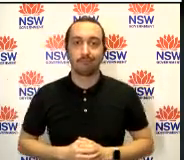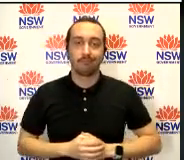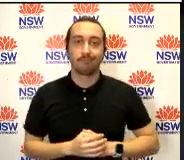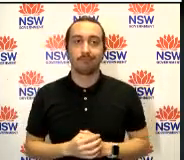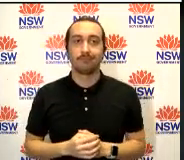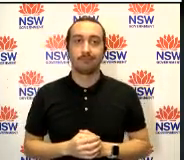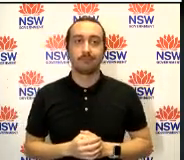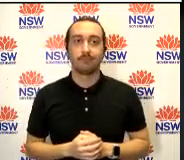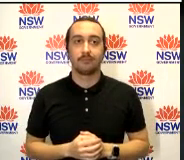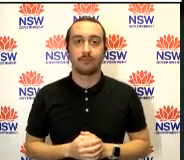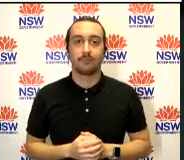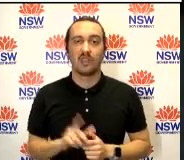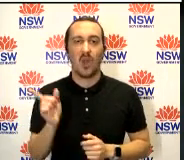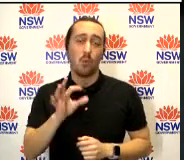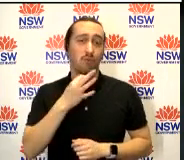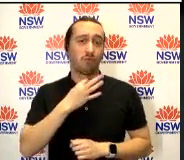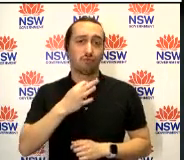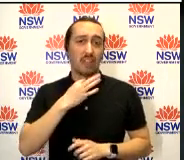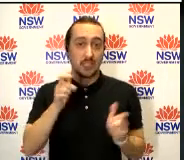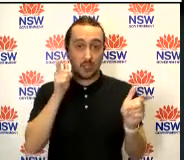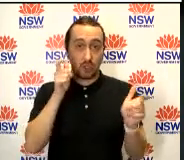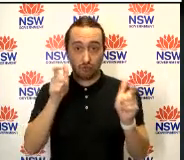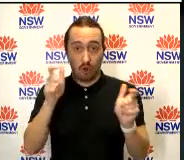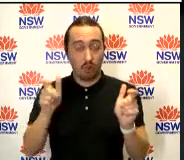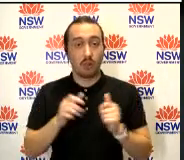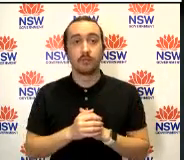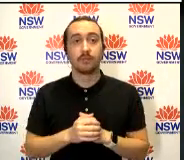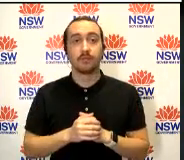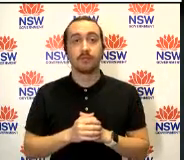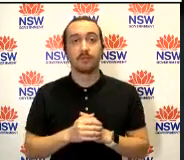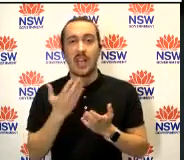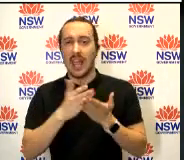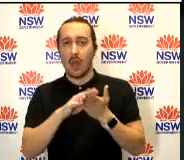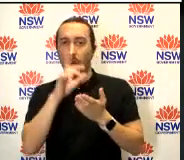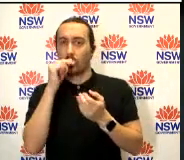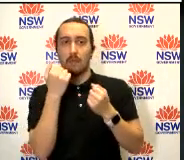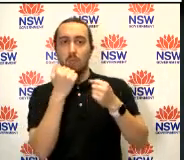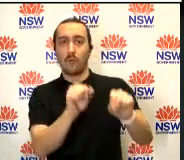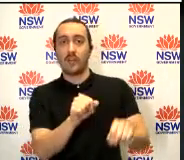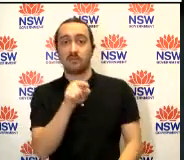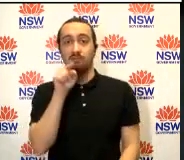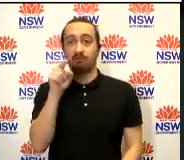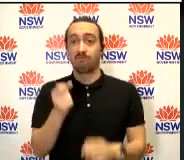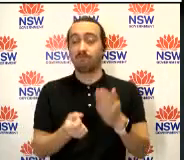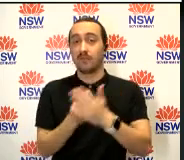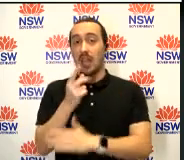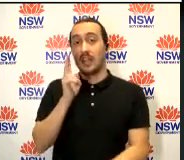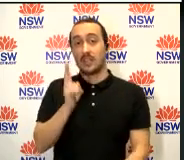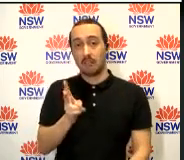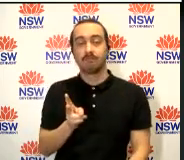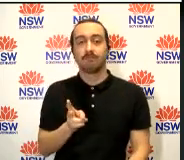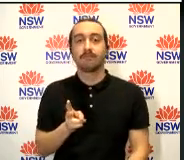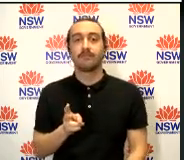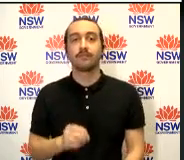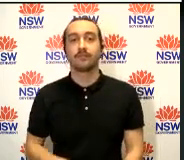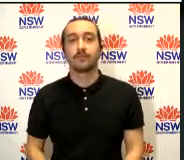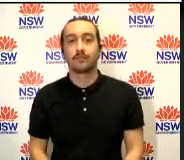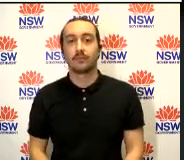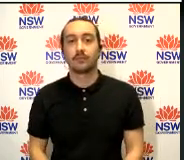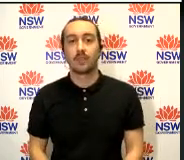So what risk control measures can be used to prevent this incident from occurring? One is the provision of a